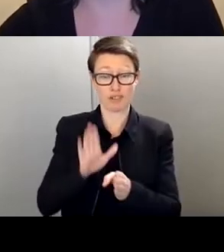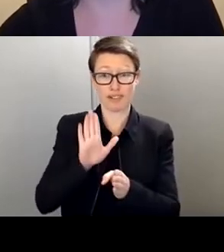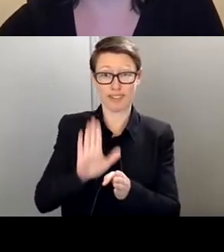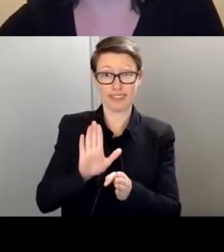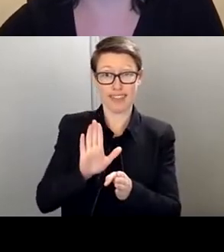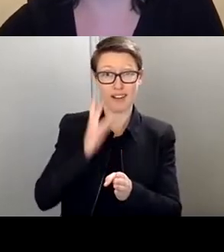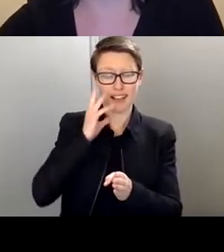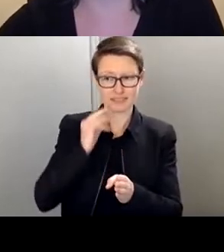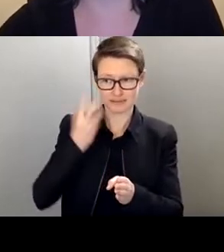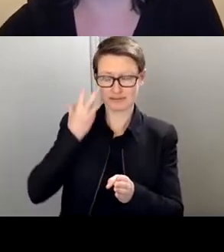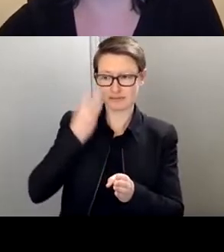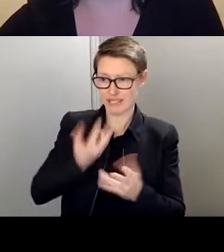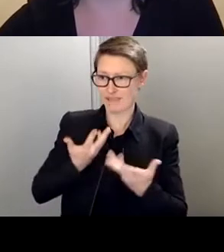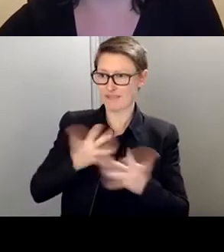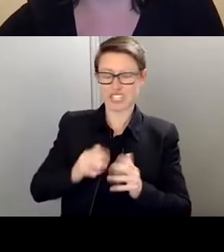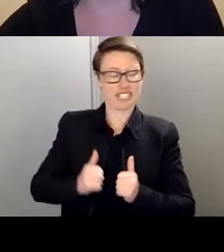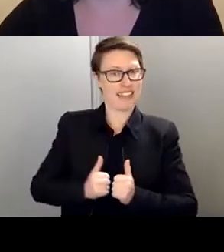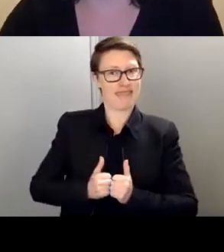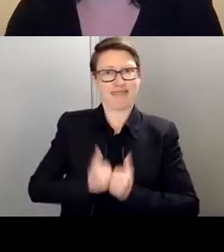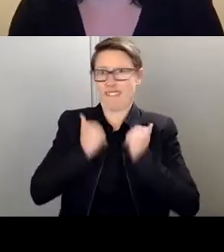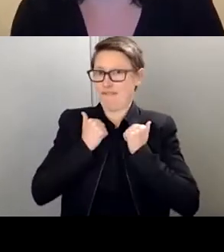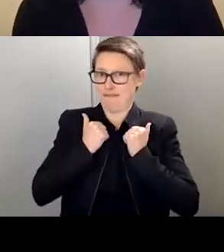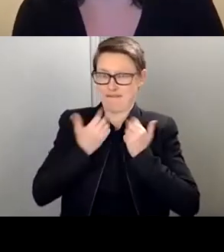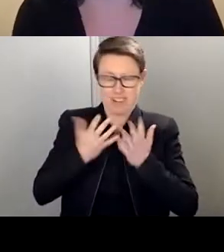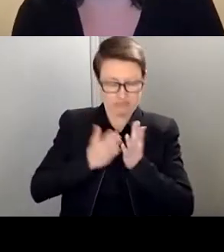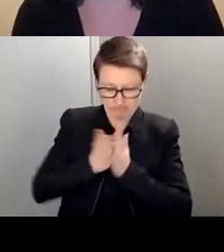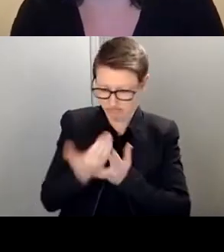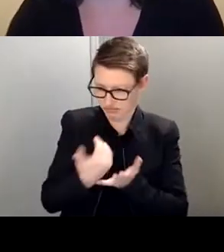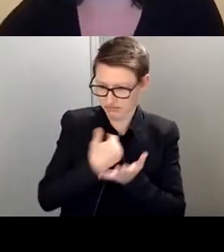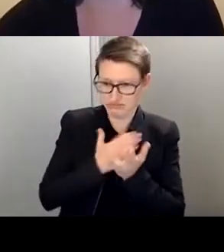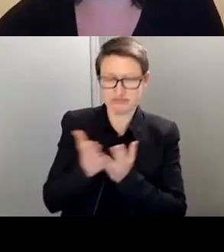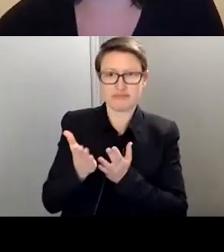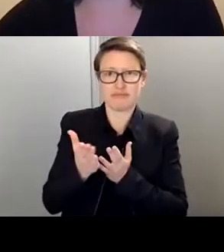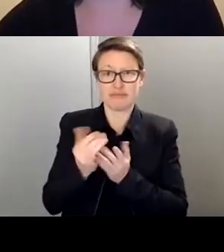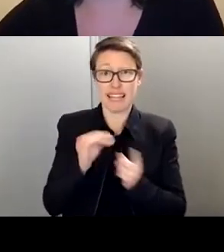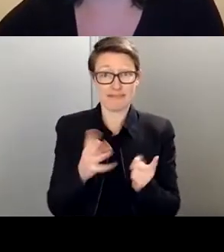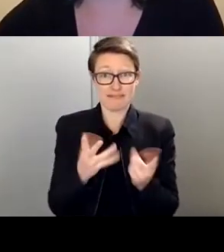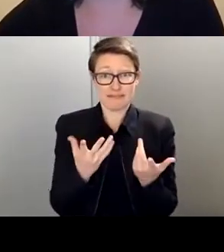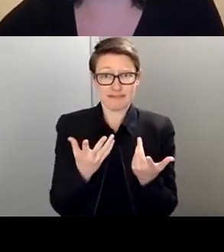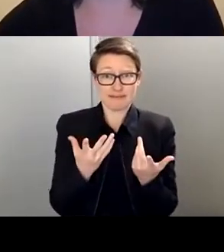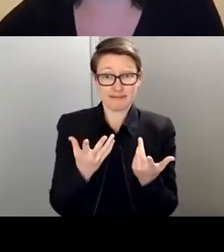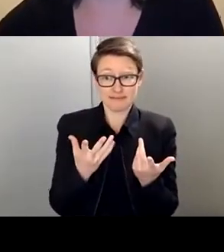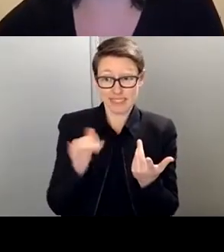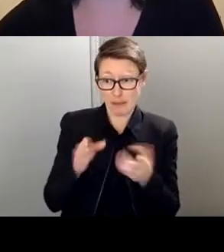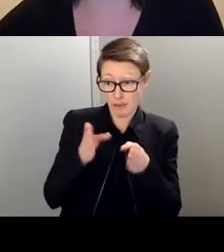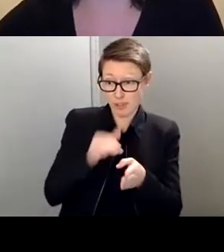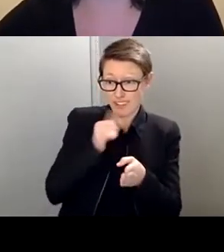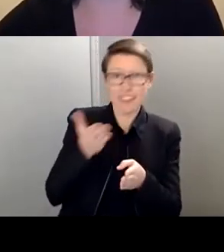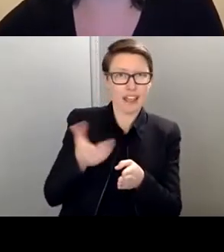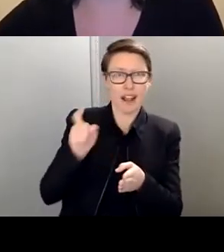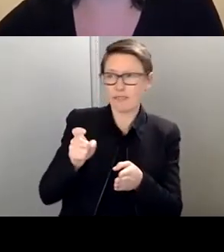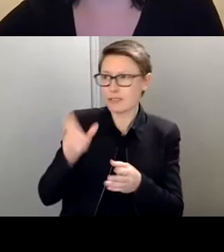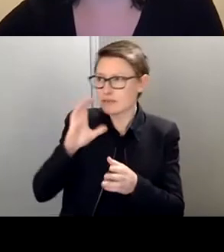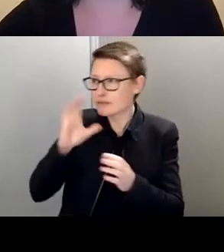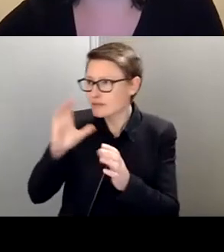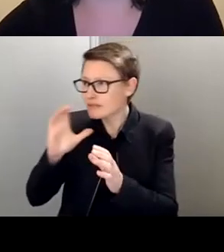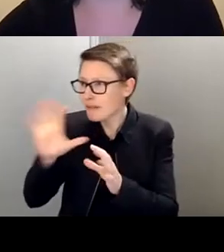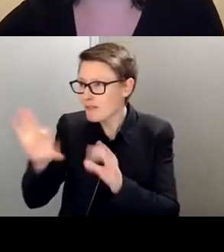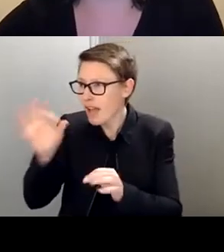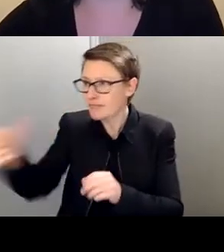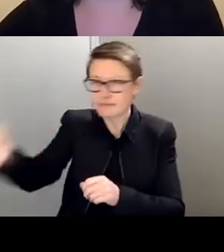to figure out how to get that person's perspective in that room in leadership. Mm-hmm.